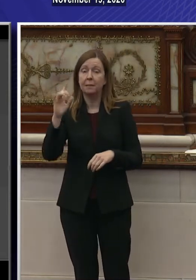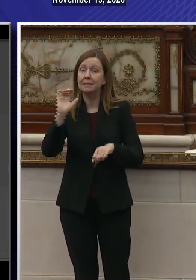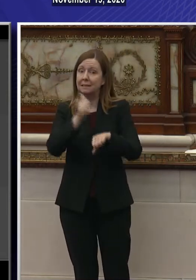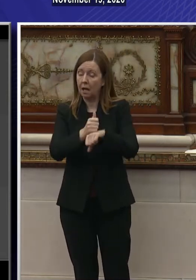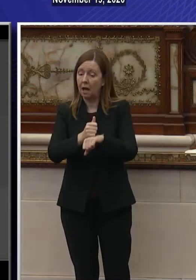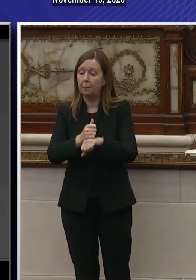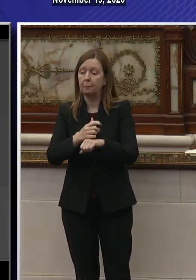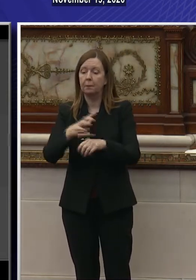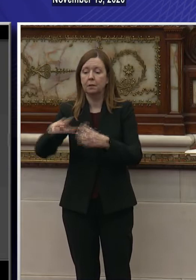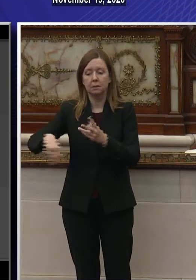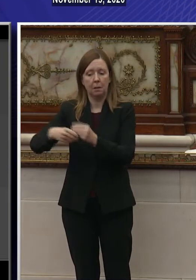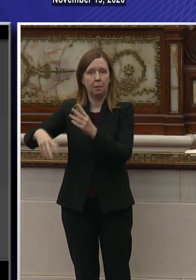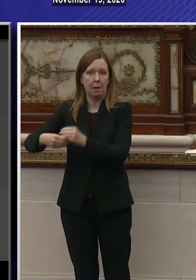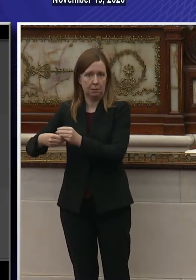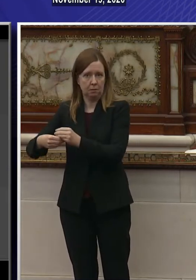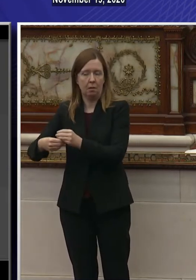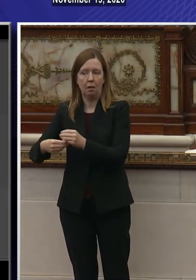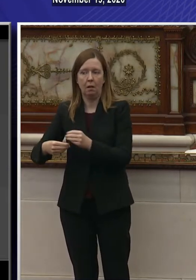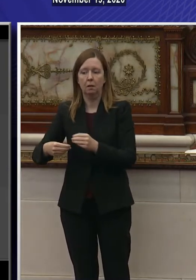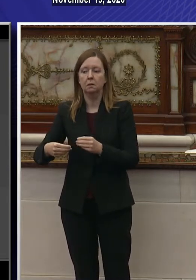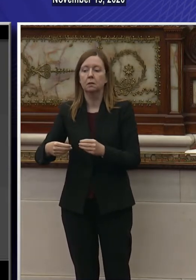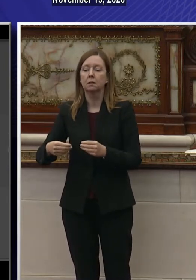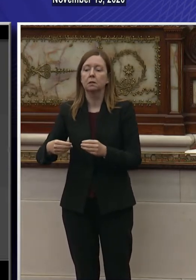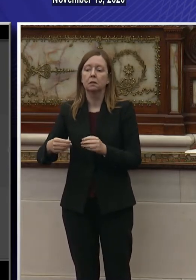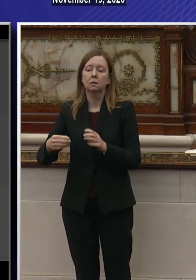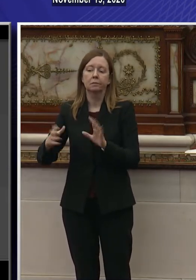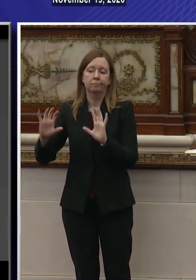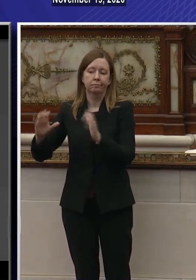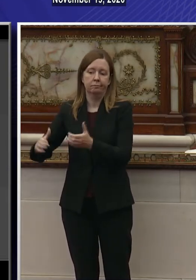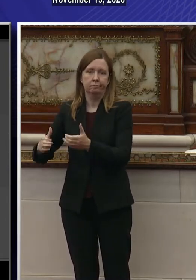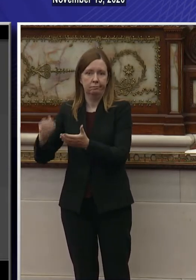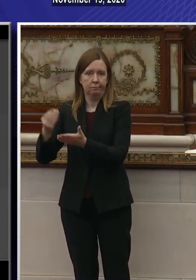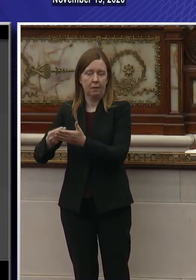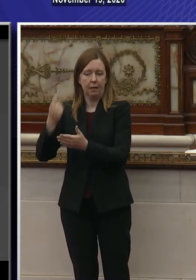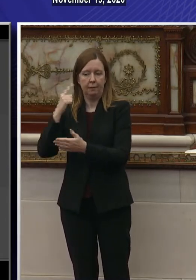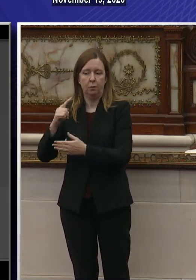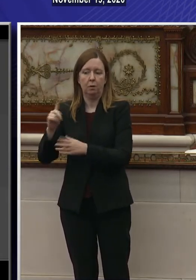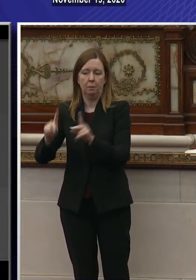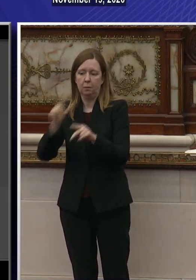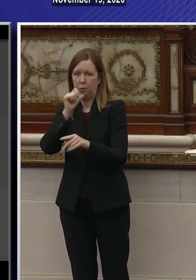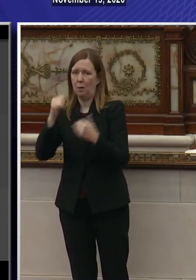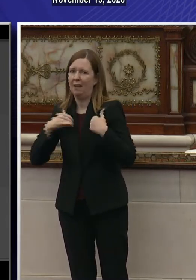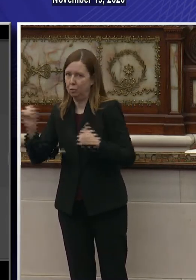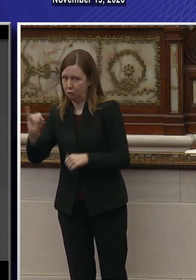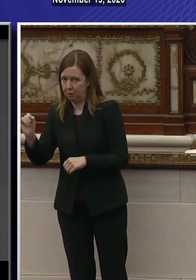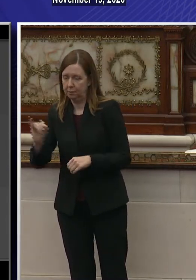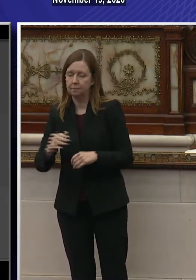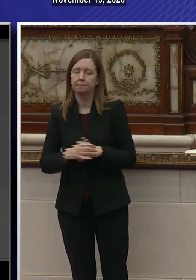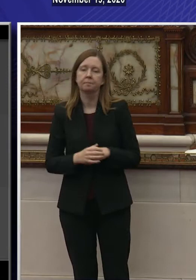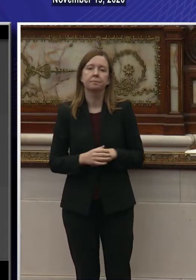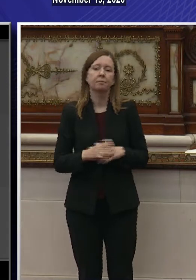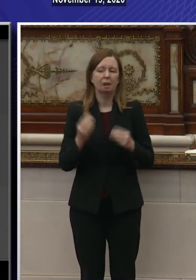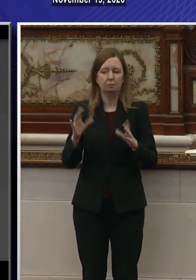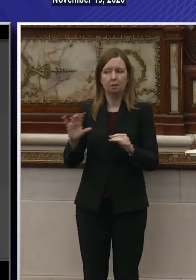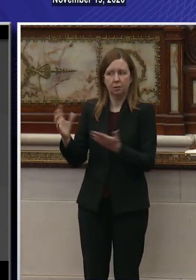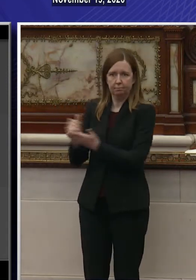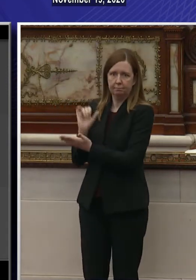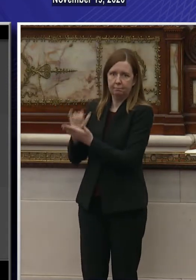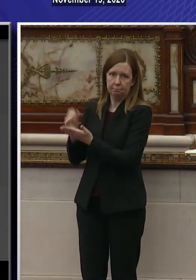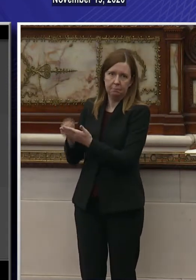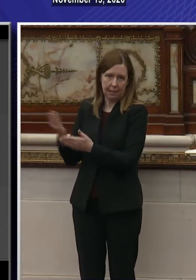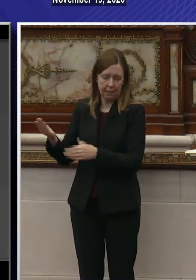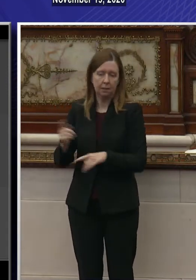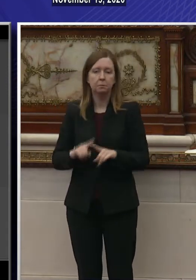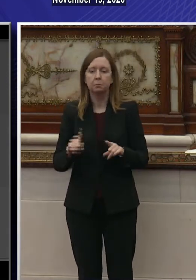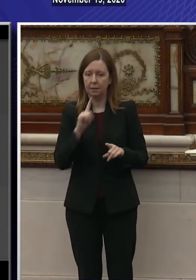up a supplemental sort of uninsured client reimbursement mechanism that the providers can go after. So